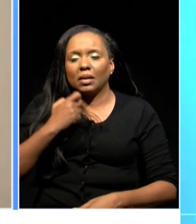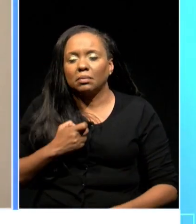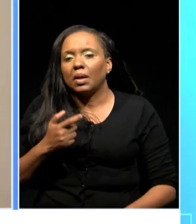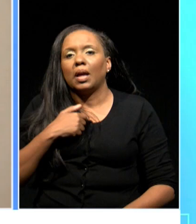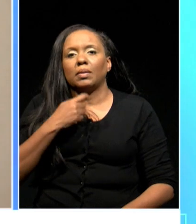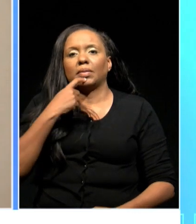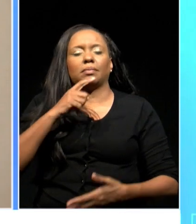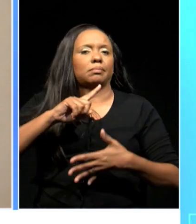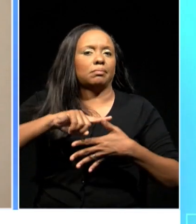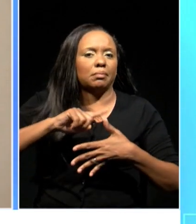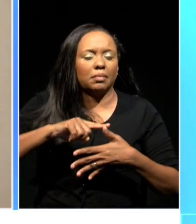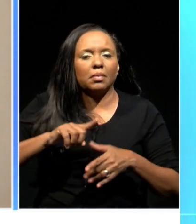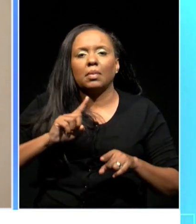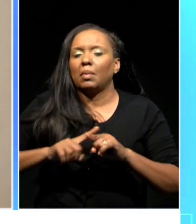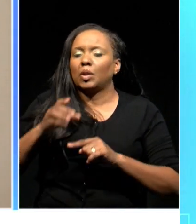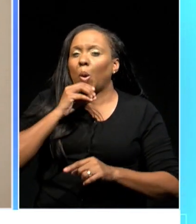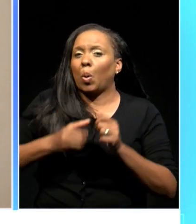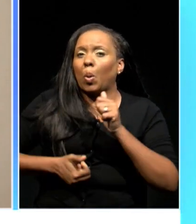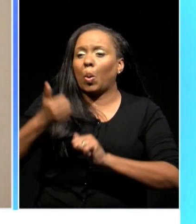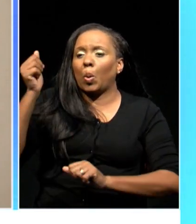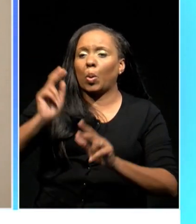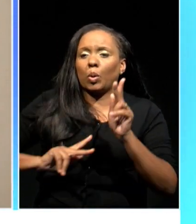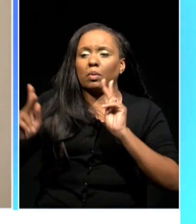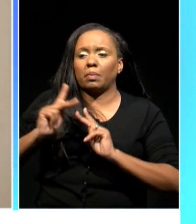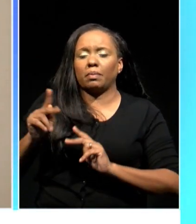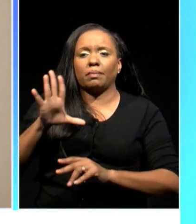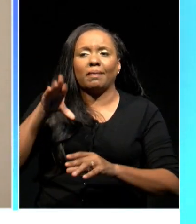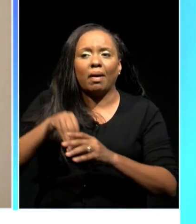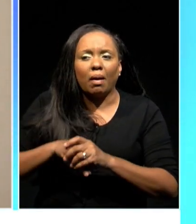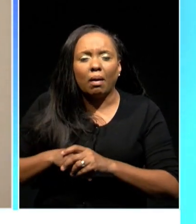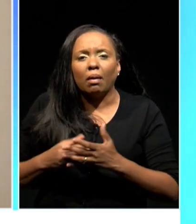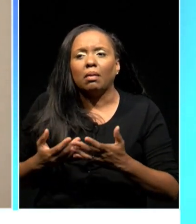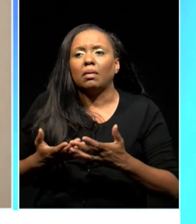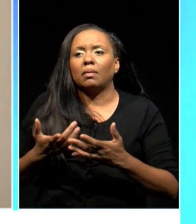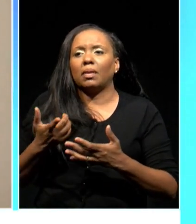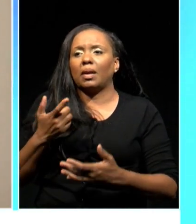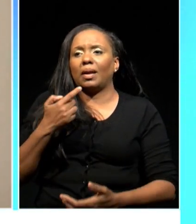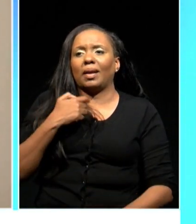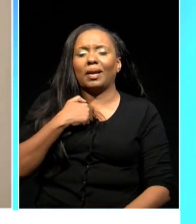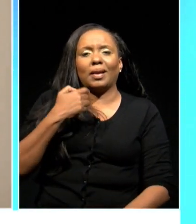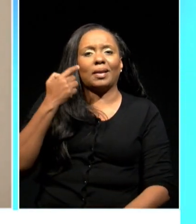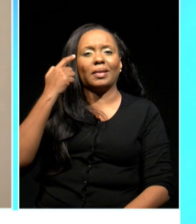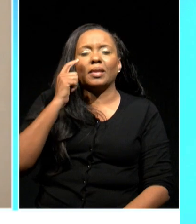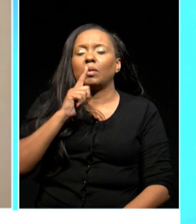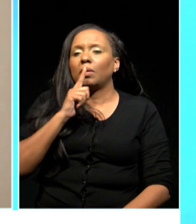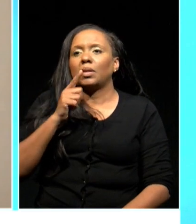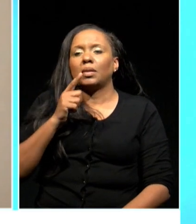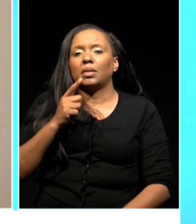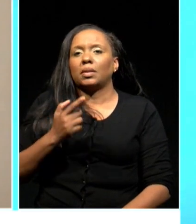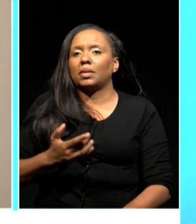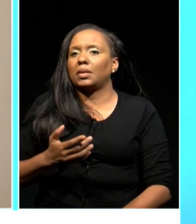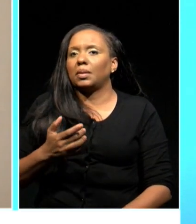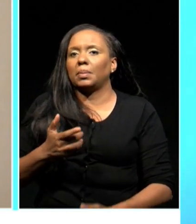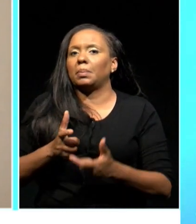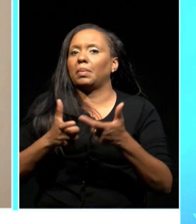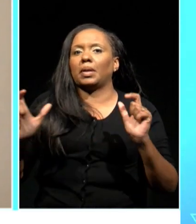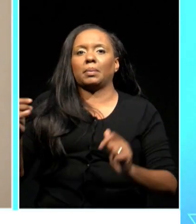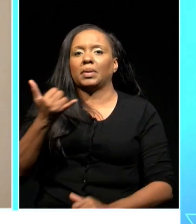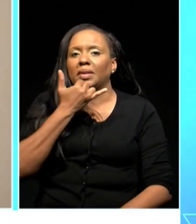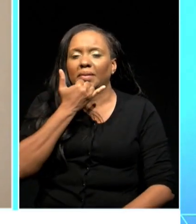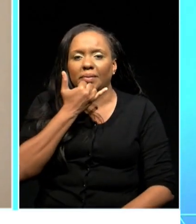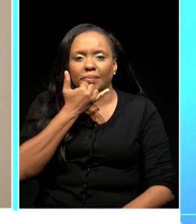coming back and holding the party until, I think that would be a dramatic mistake, because that's exactly what happened